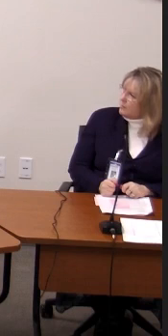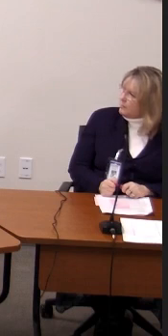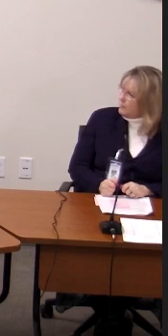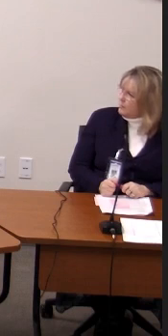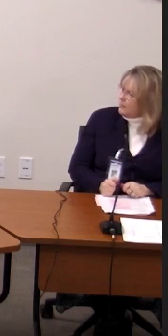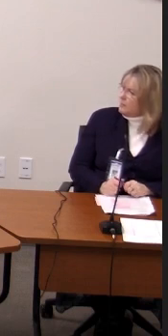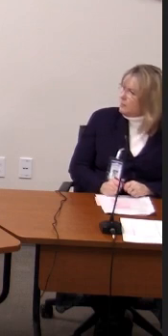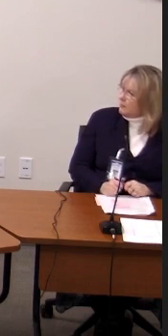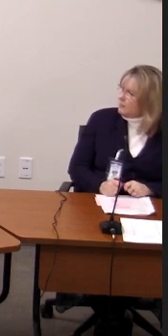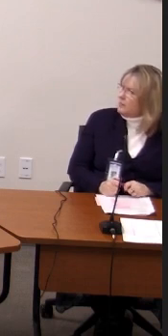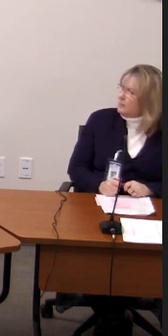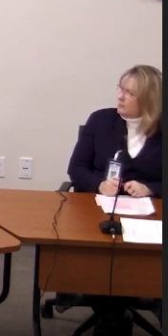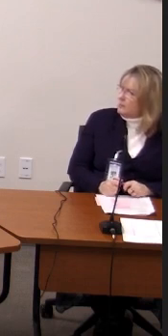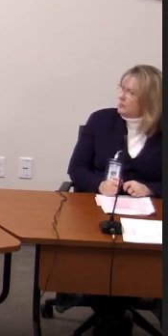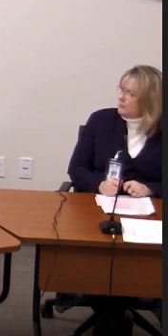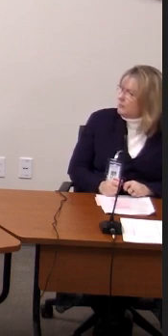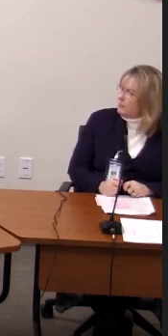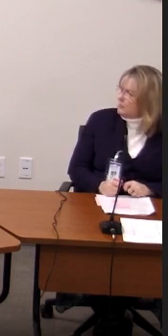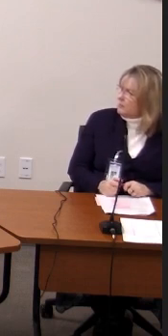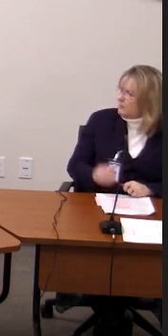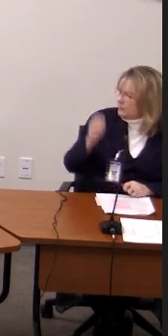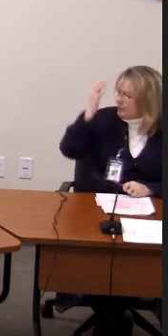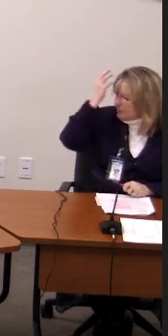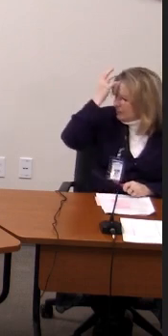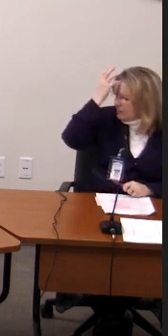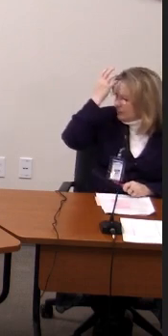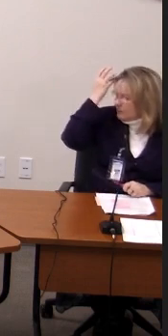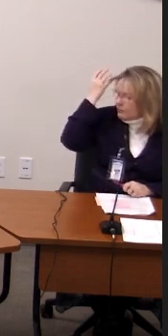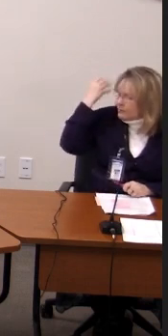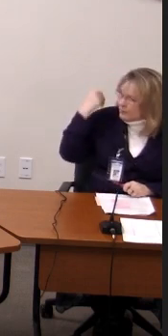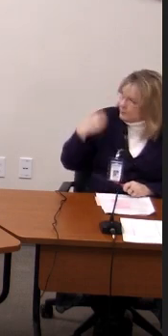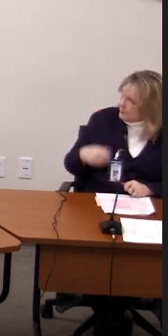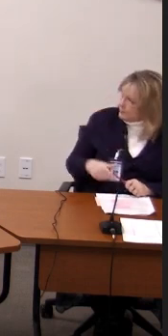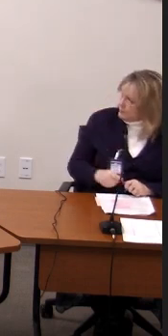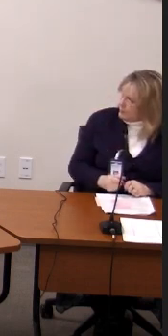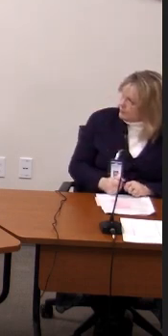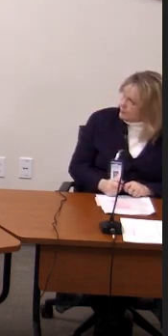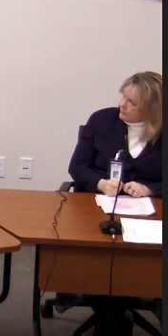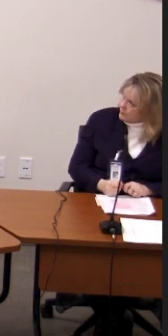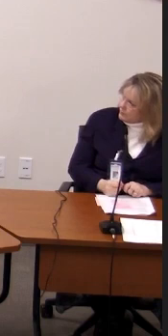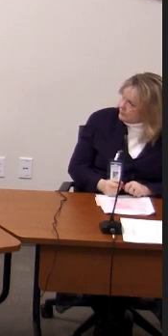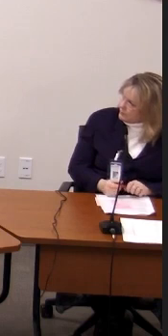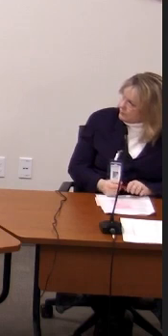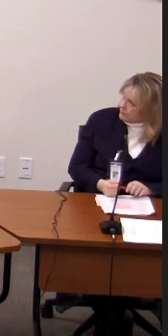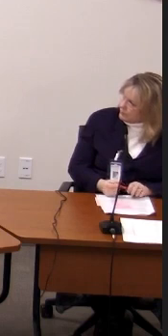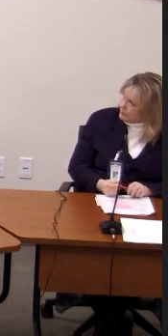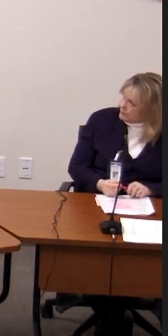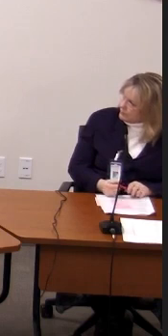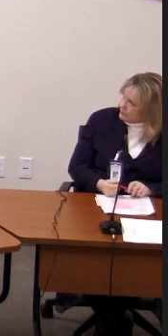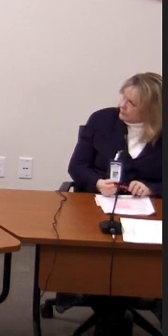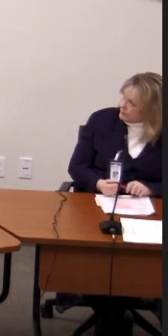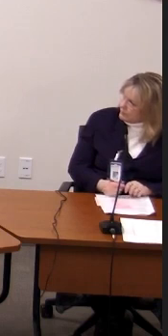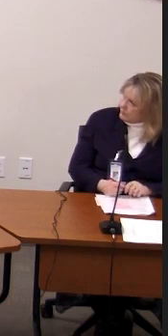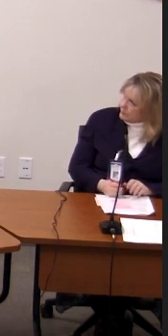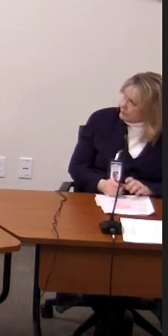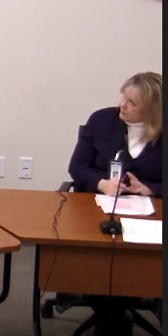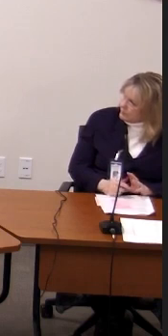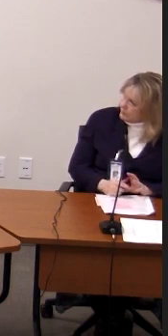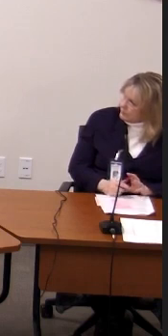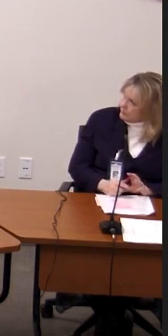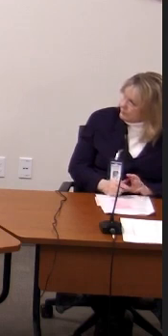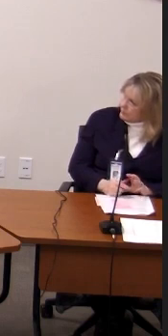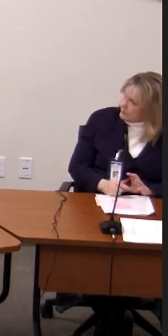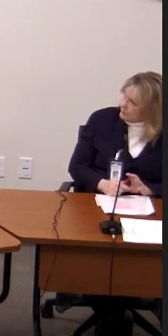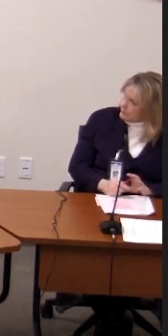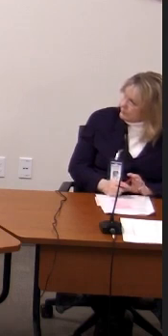your own internal assessments to really give you some immediate feedback. The tools are there. KDE has been paying for classroom